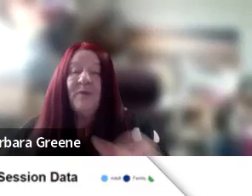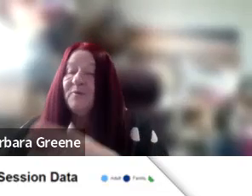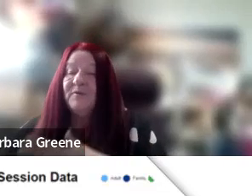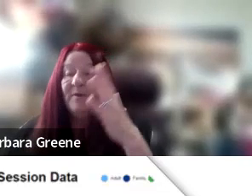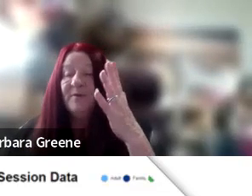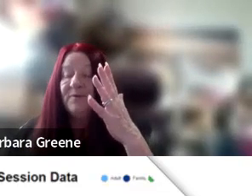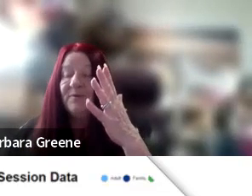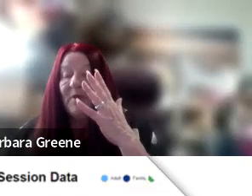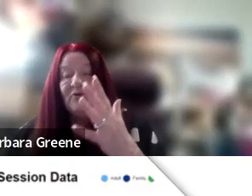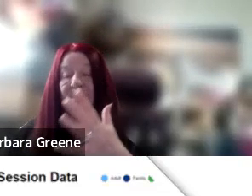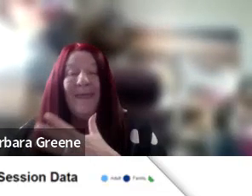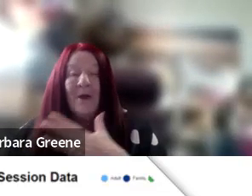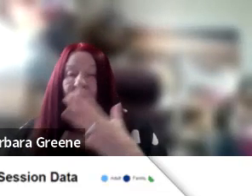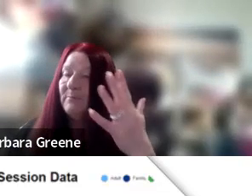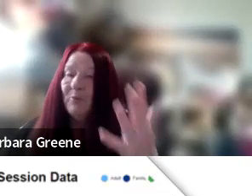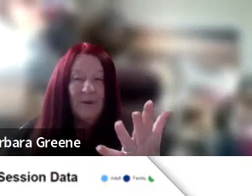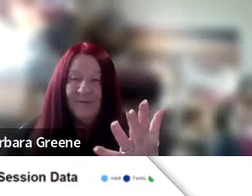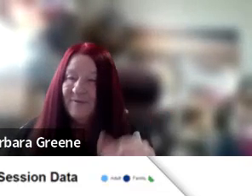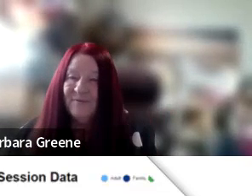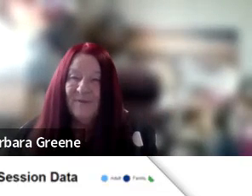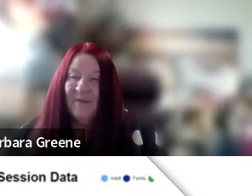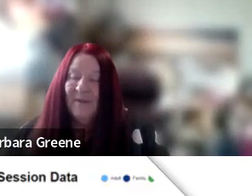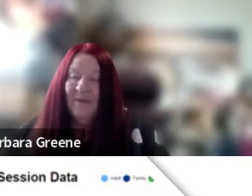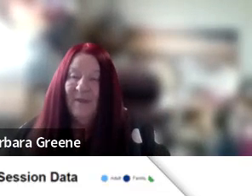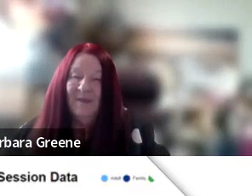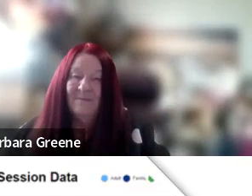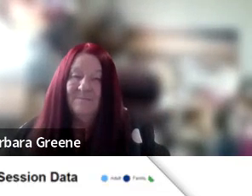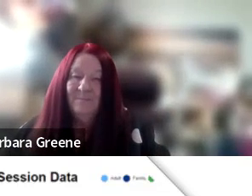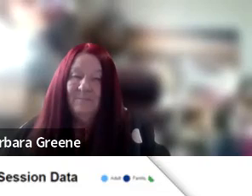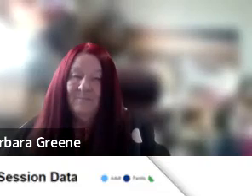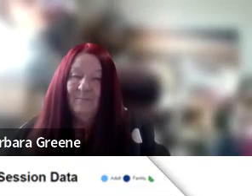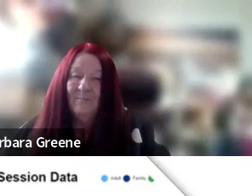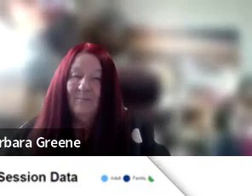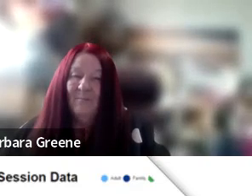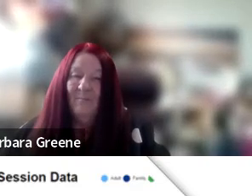Just that this was such an empowering process